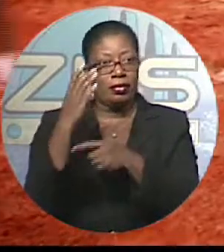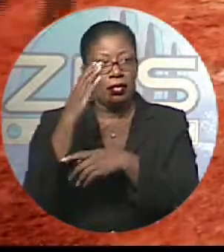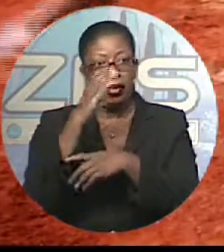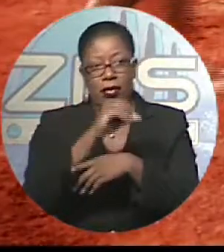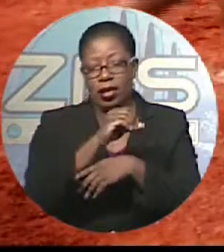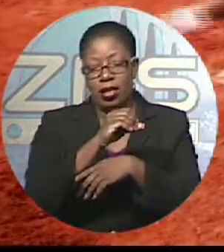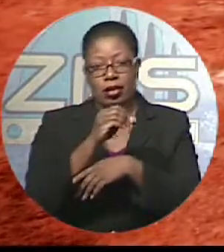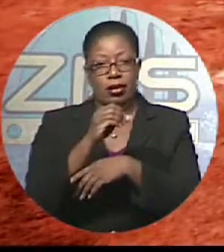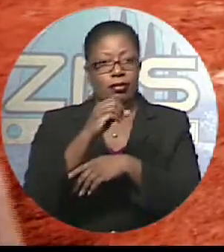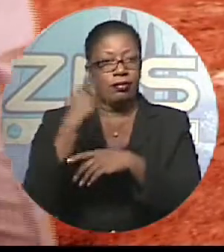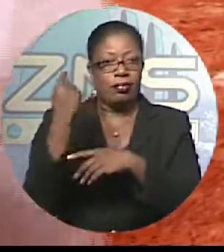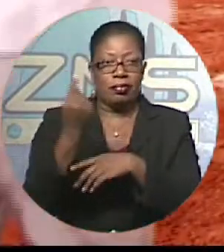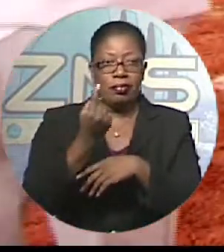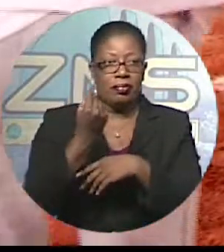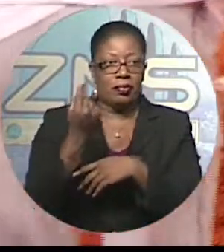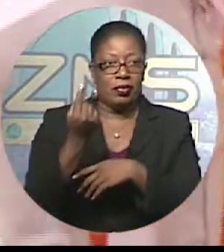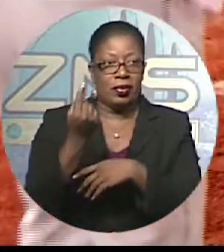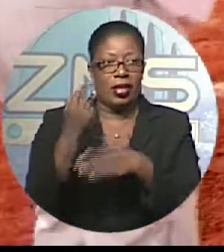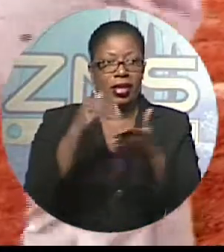play.